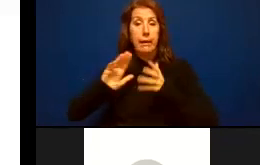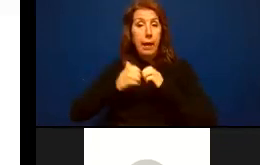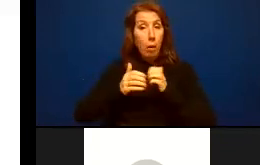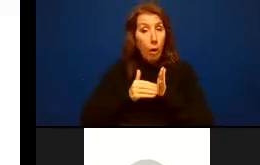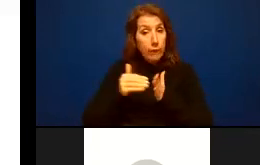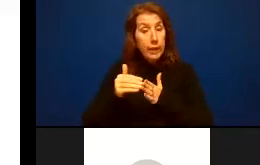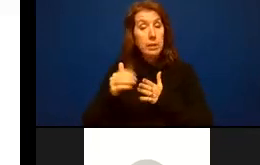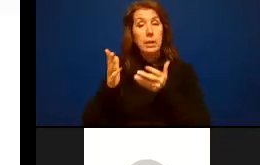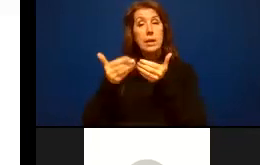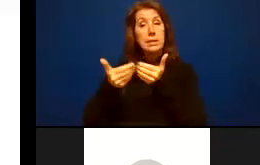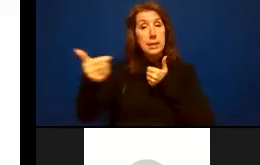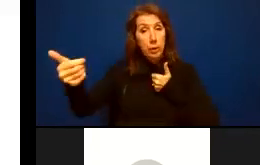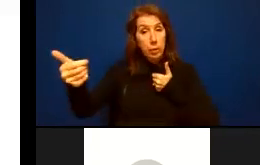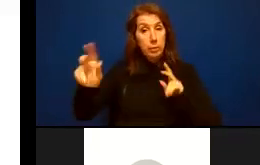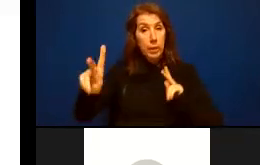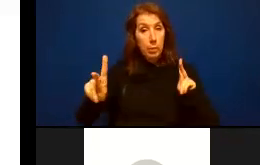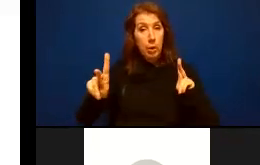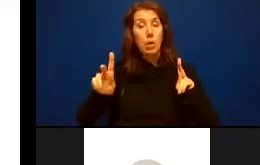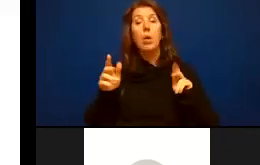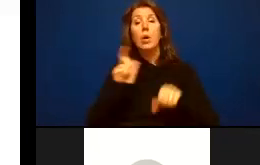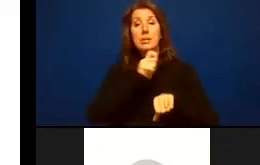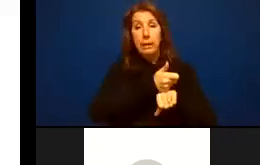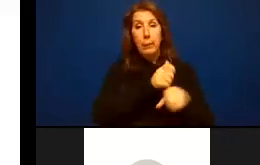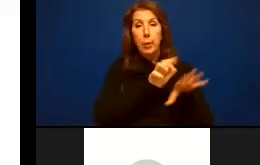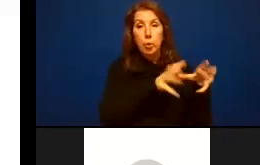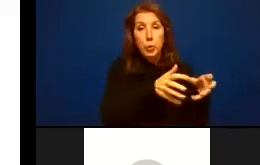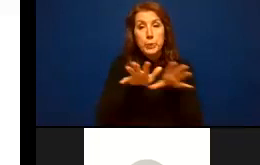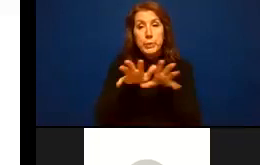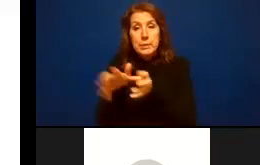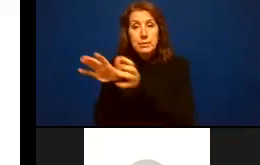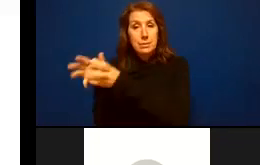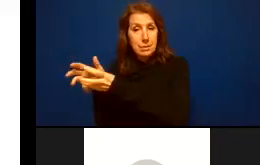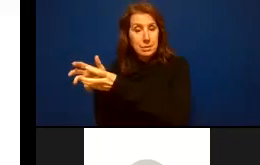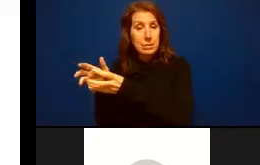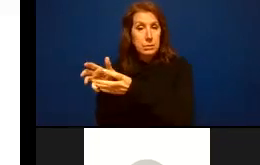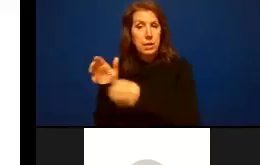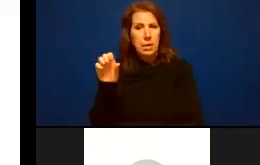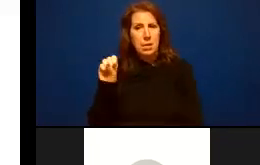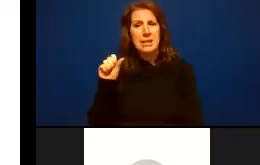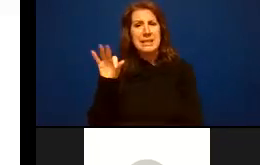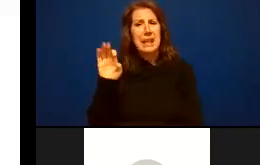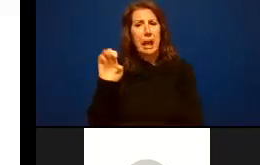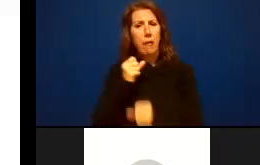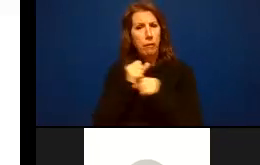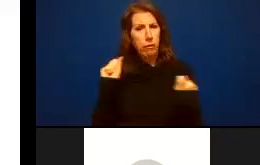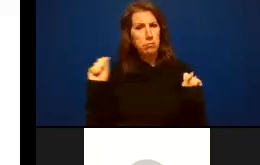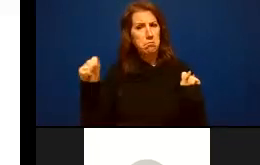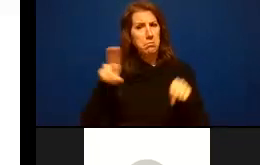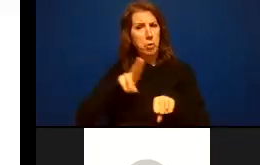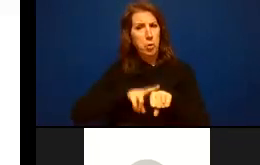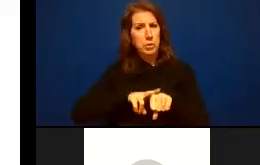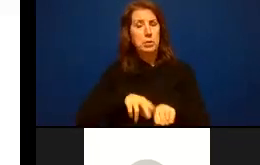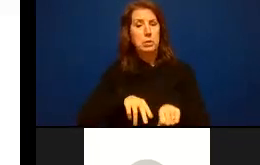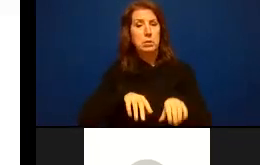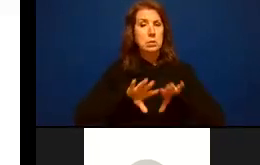people, cohorting people in safe ways, obviously. And, some of the